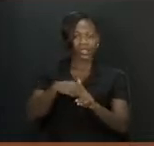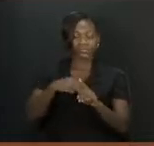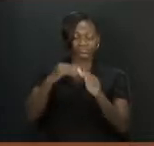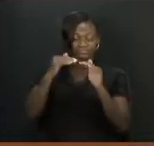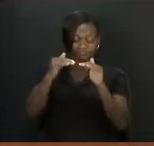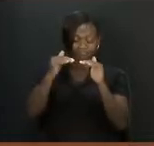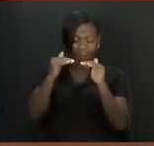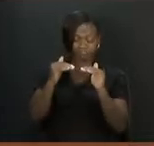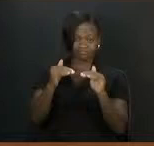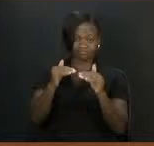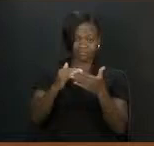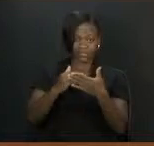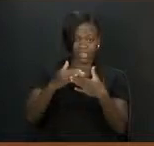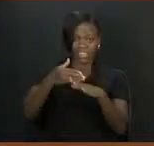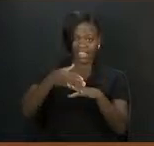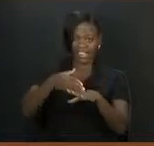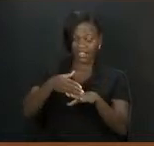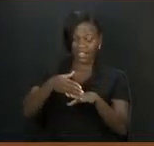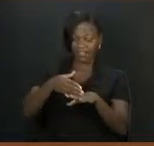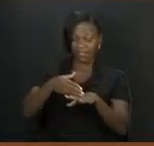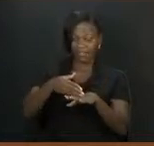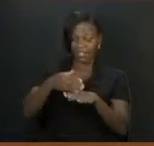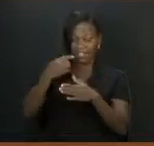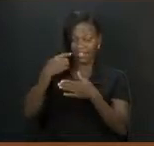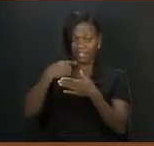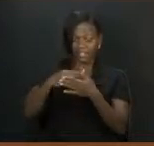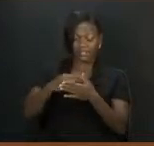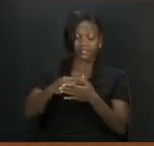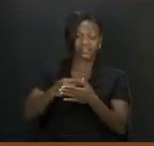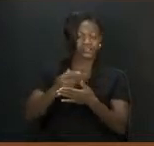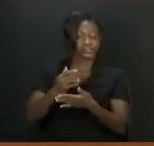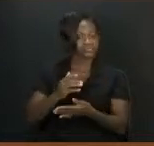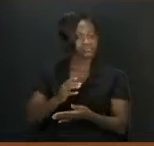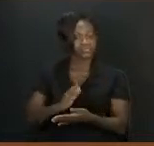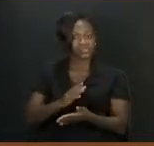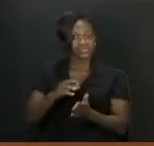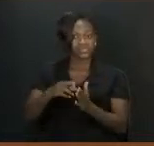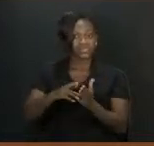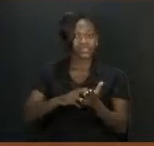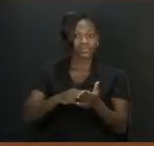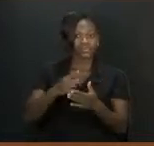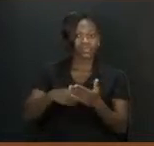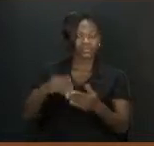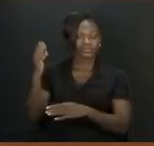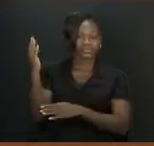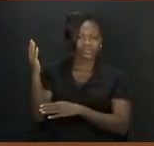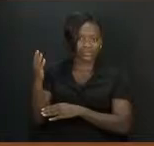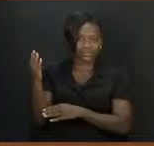following the correction of vote and proceedings and official reports, is statement.